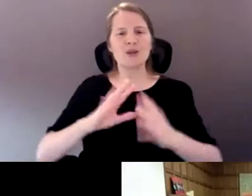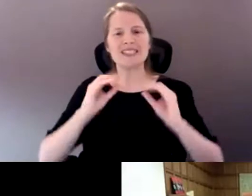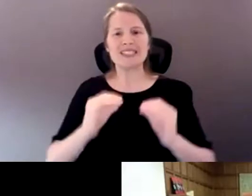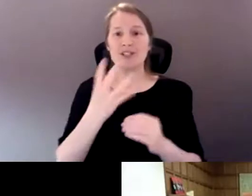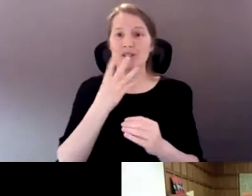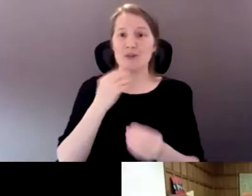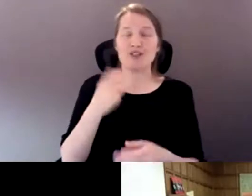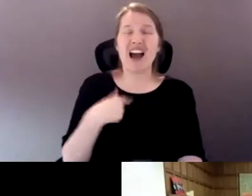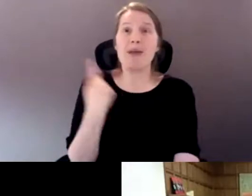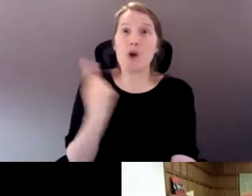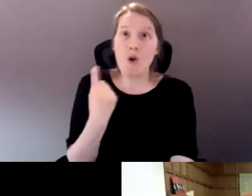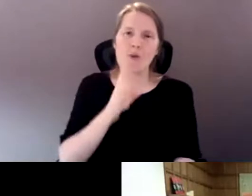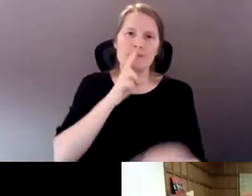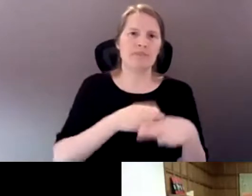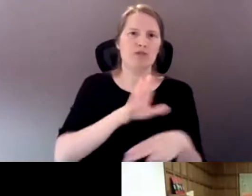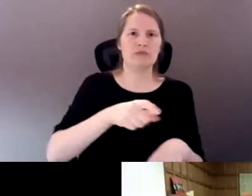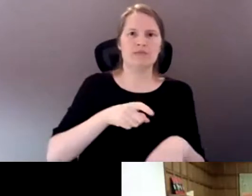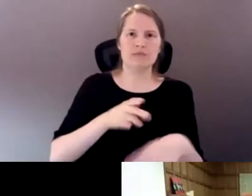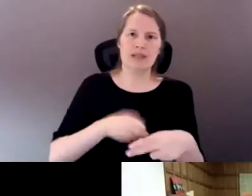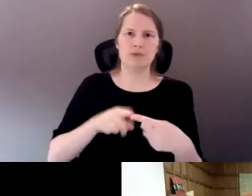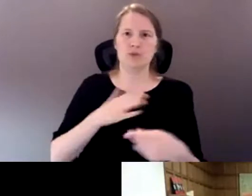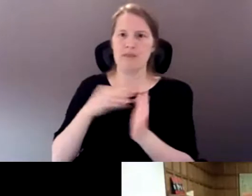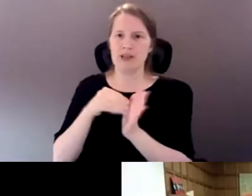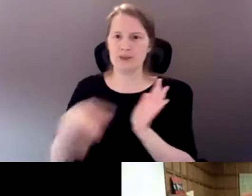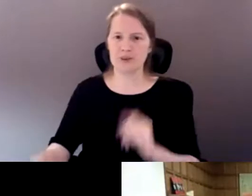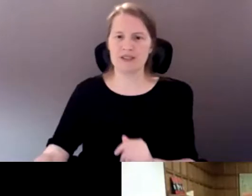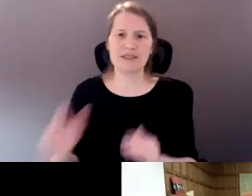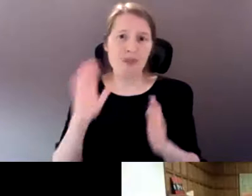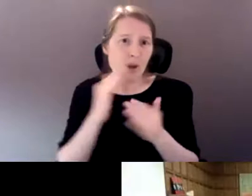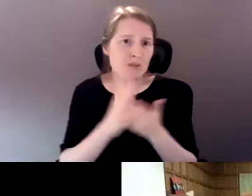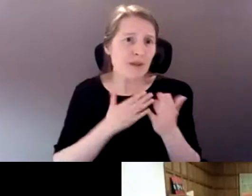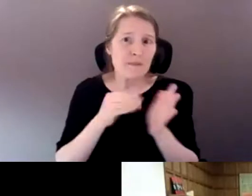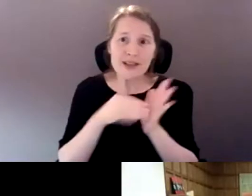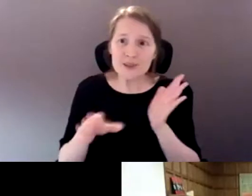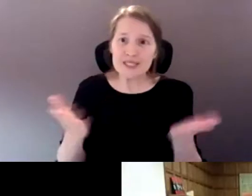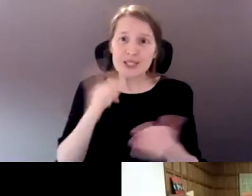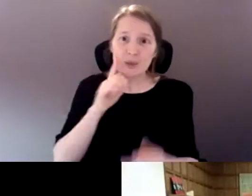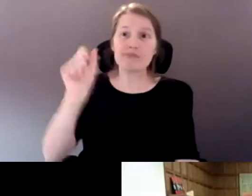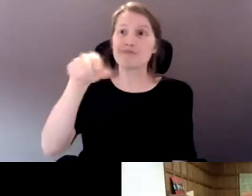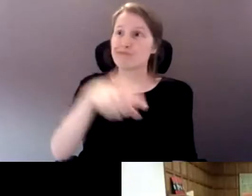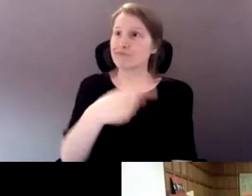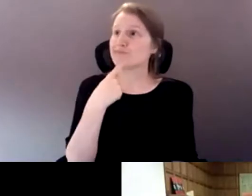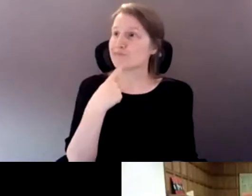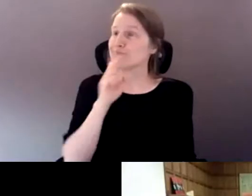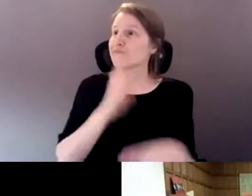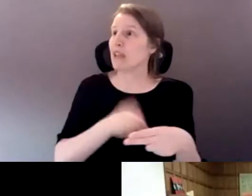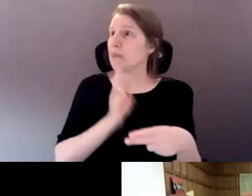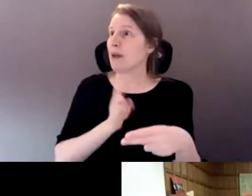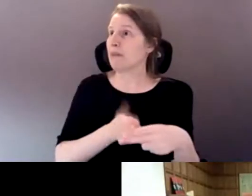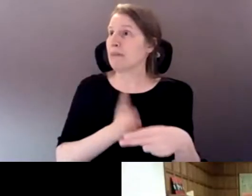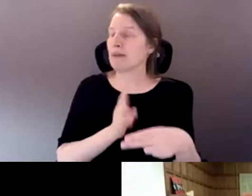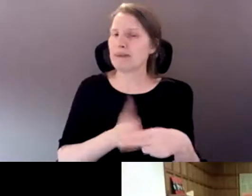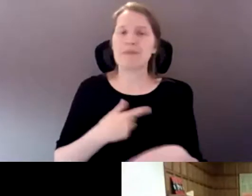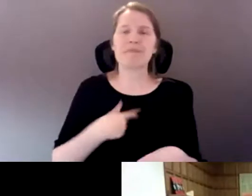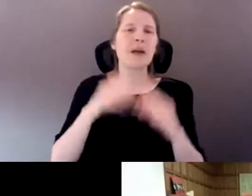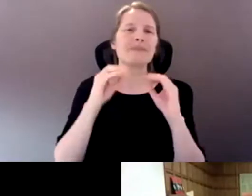to my students. And hopefully I have some students here who could attest to it, because I'm teaching a survey this